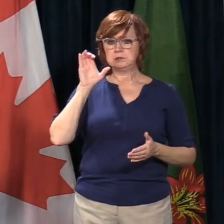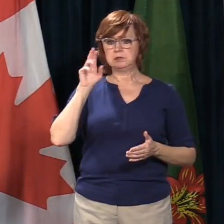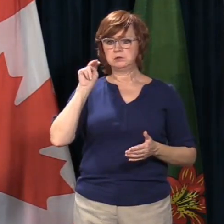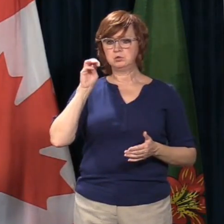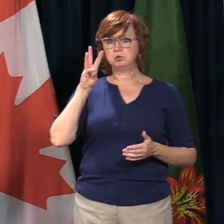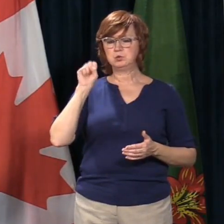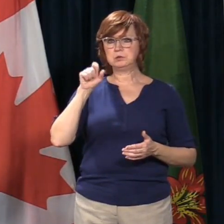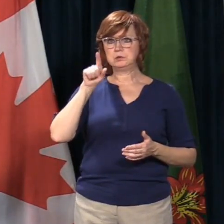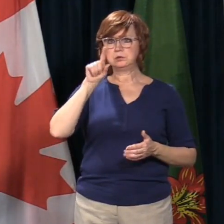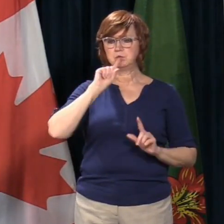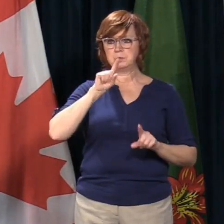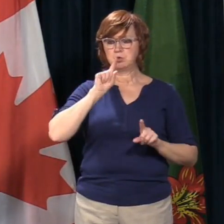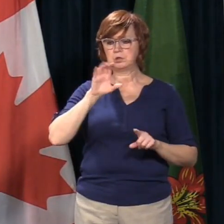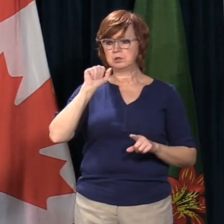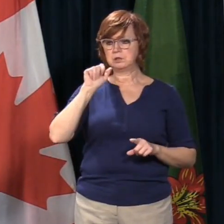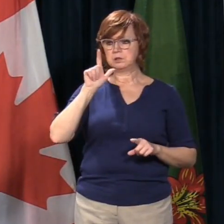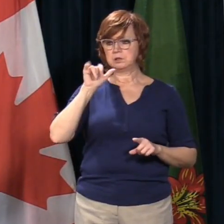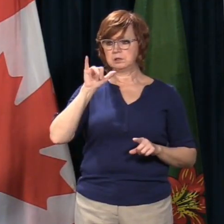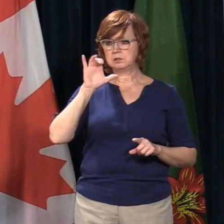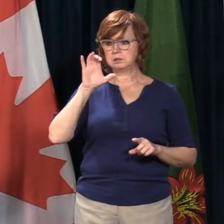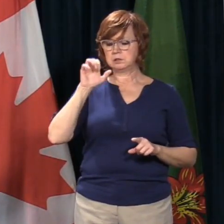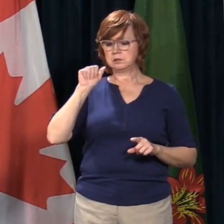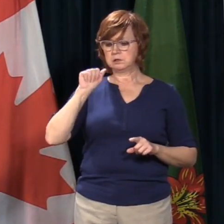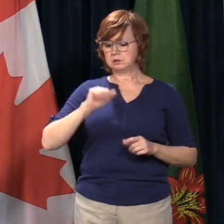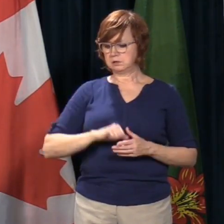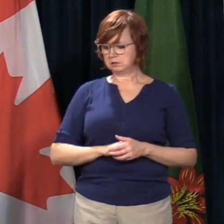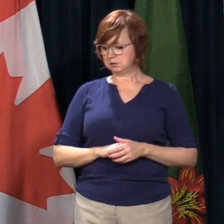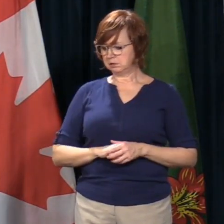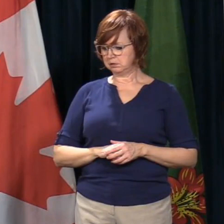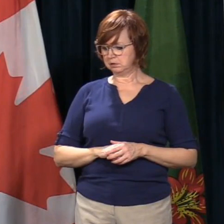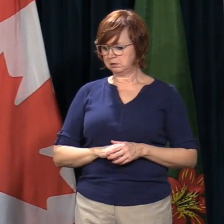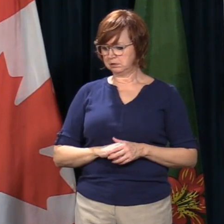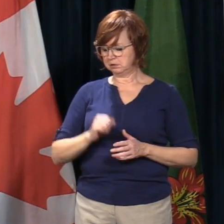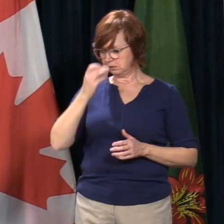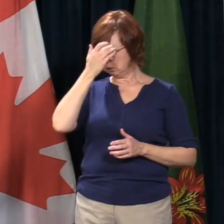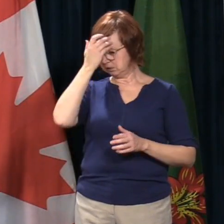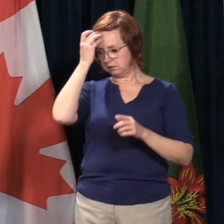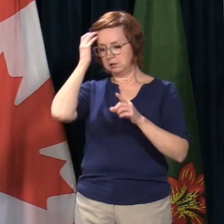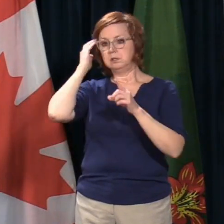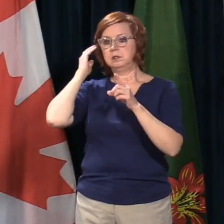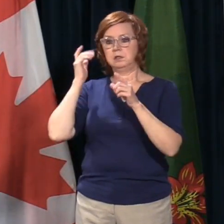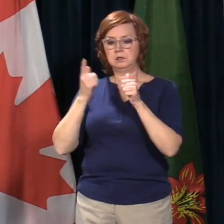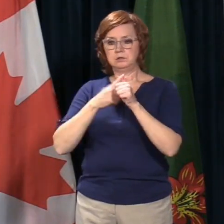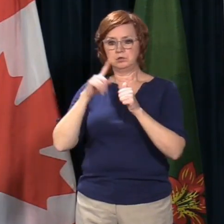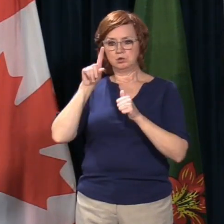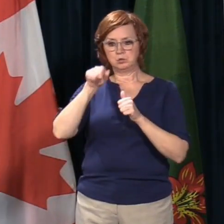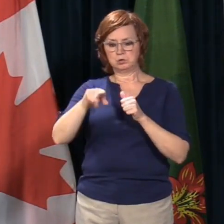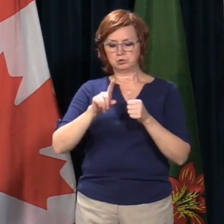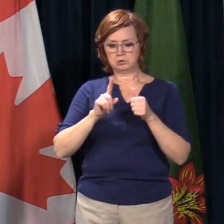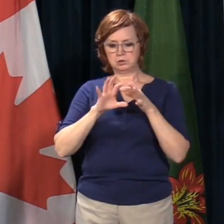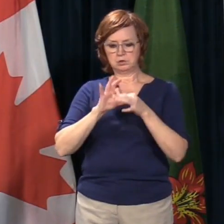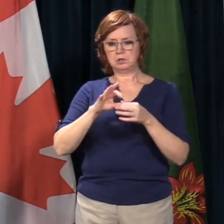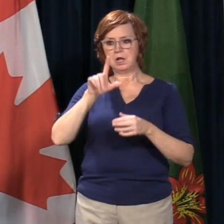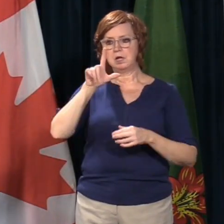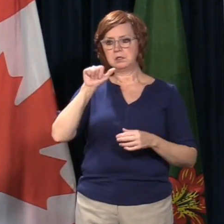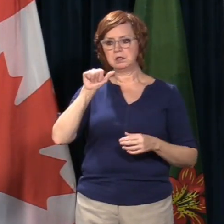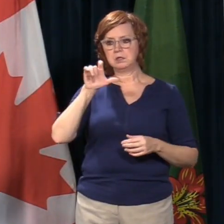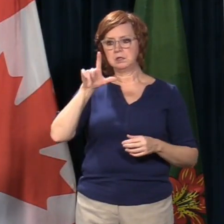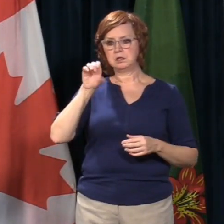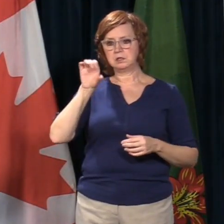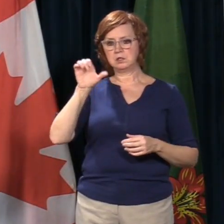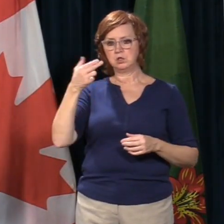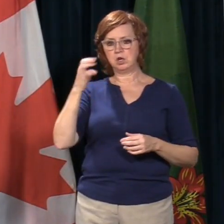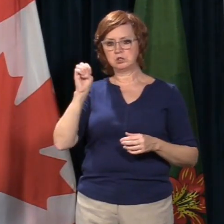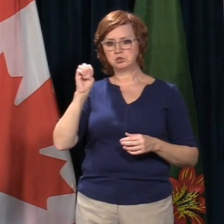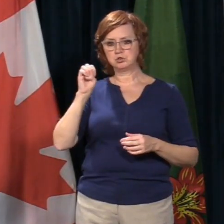Hi, my first question is in regards to La Loche. I'm just hoping you can provide an update